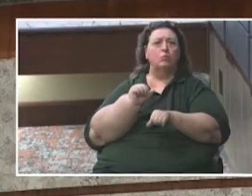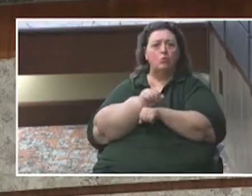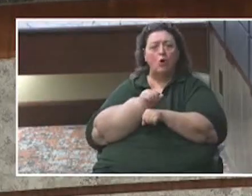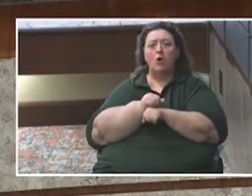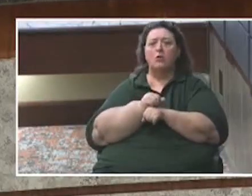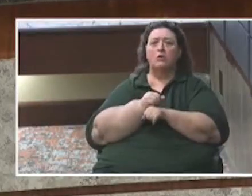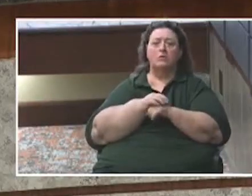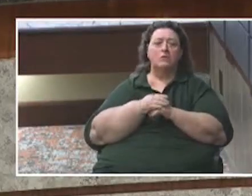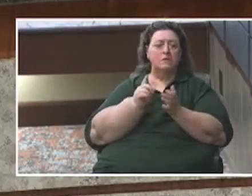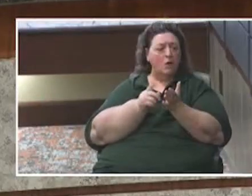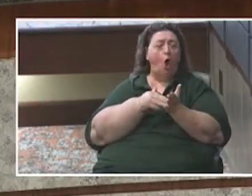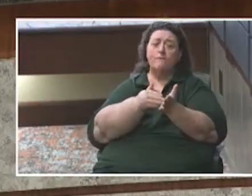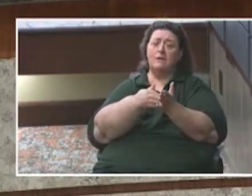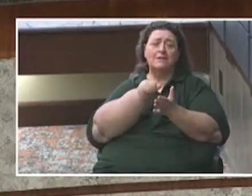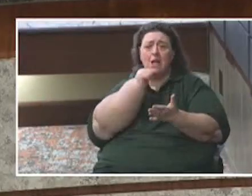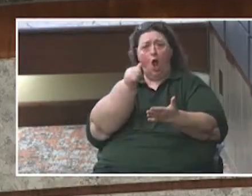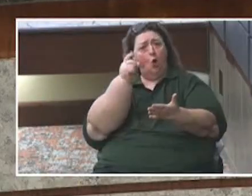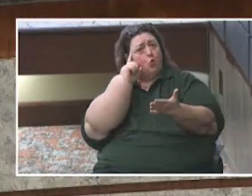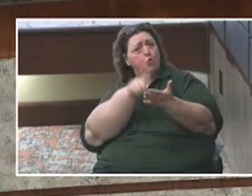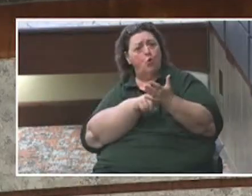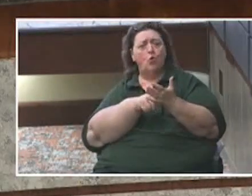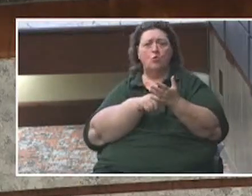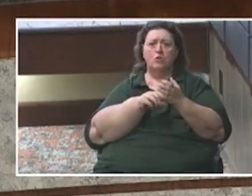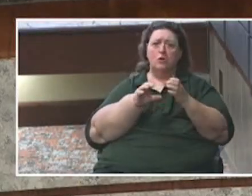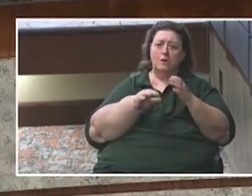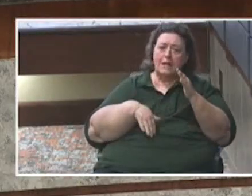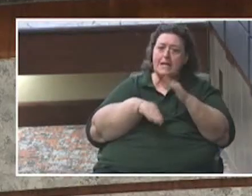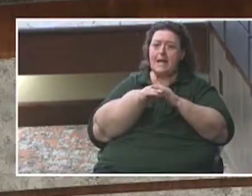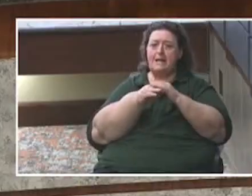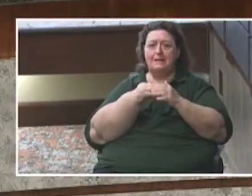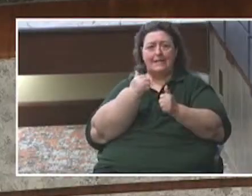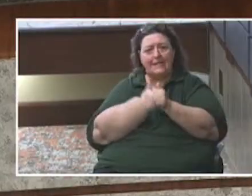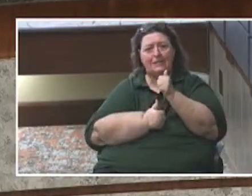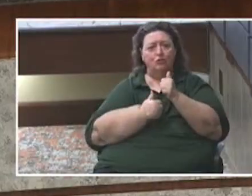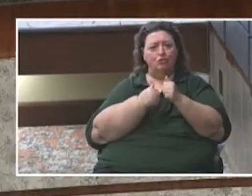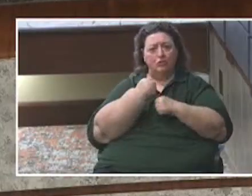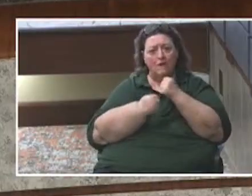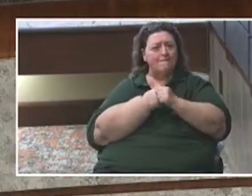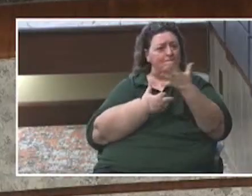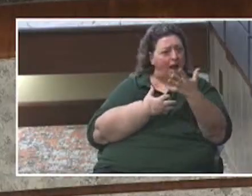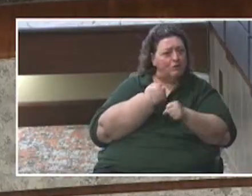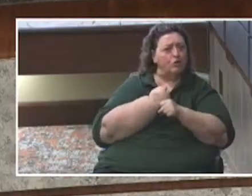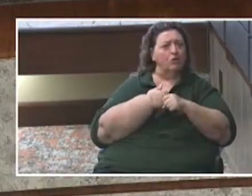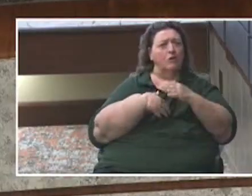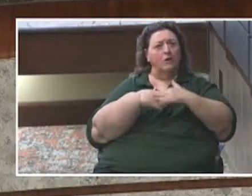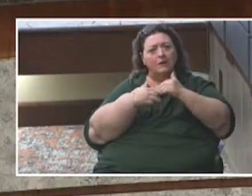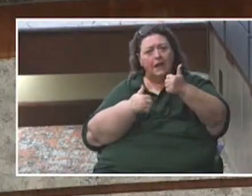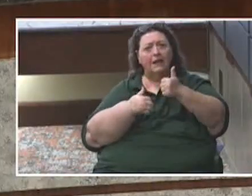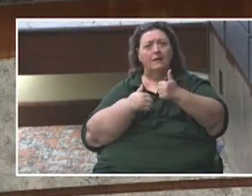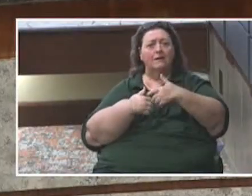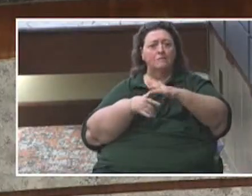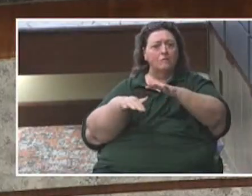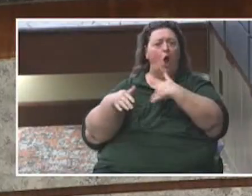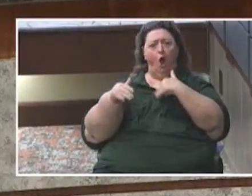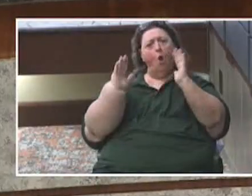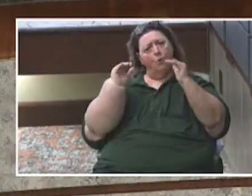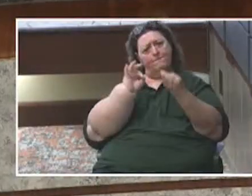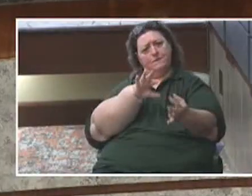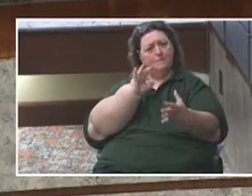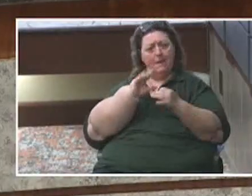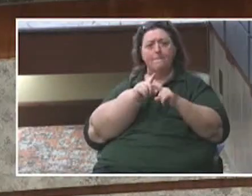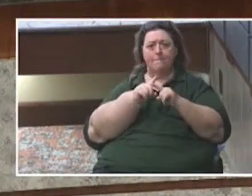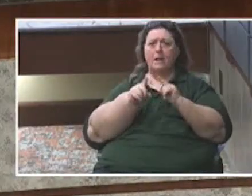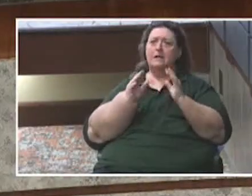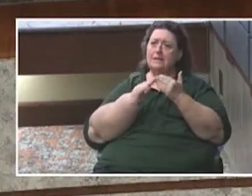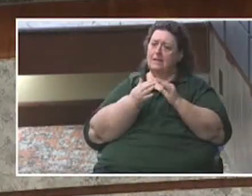often unrecognized, hitting each milestone there from 5 years onward. I think I hope the feedback on it was good, but those city